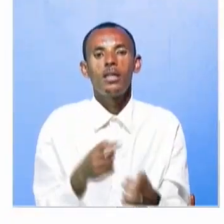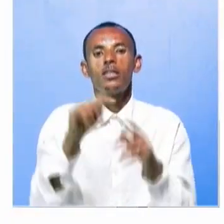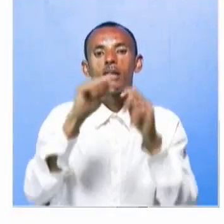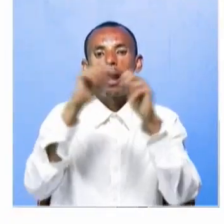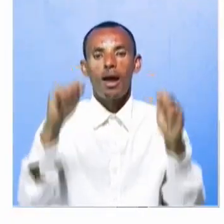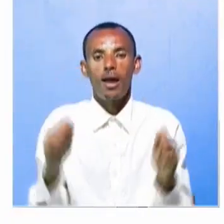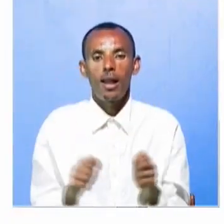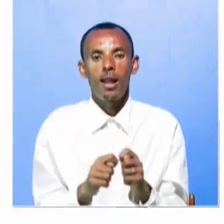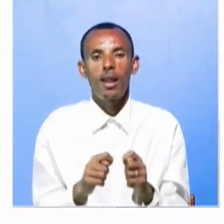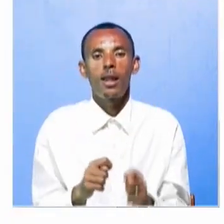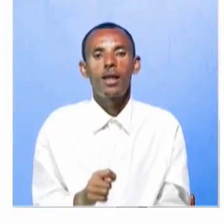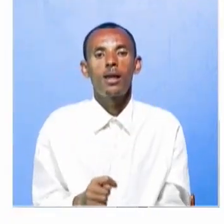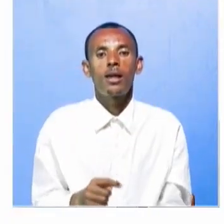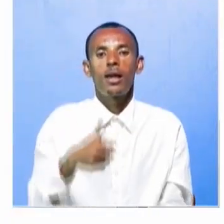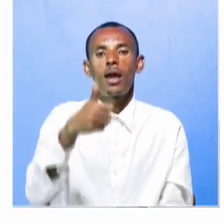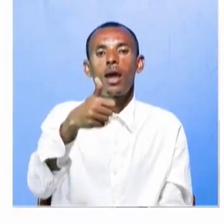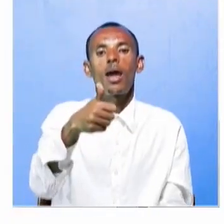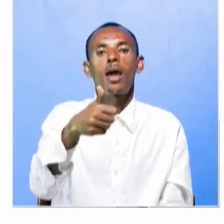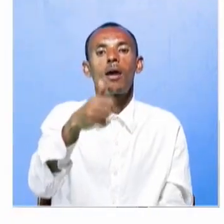triangle